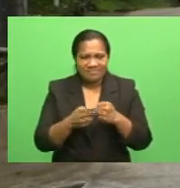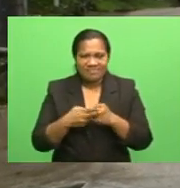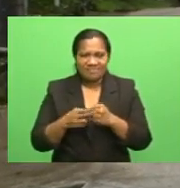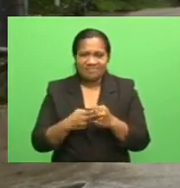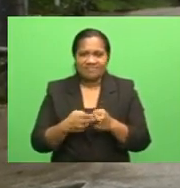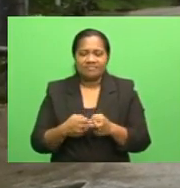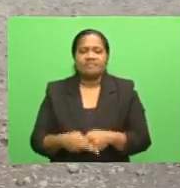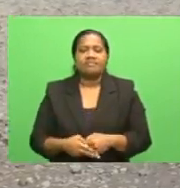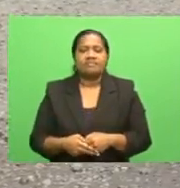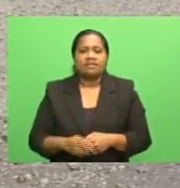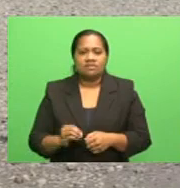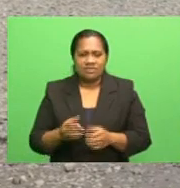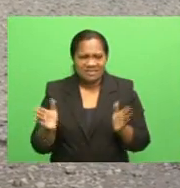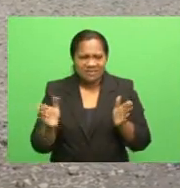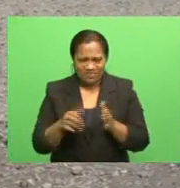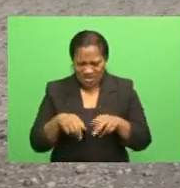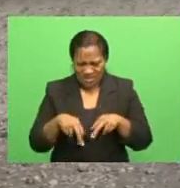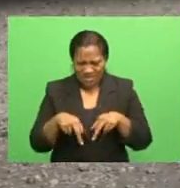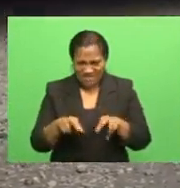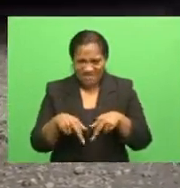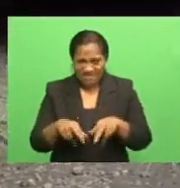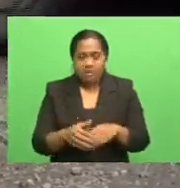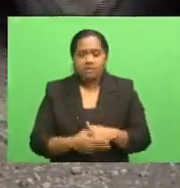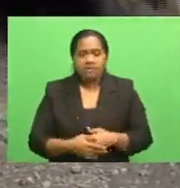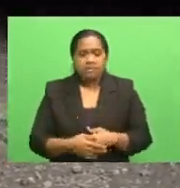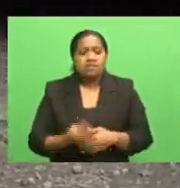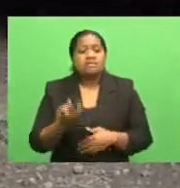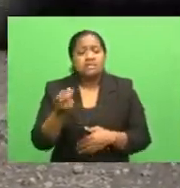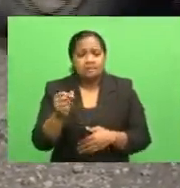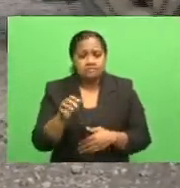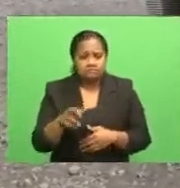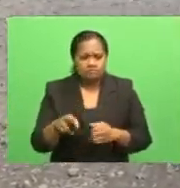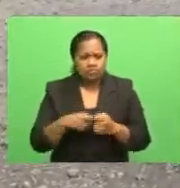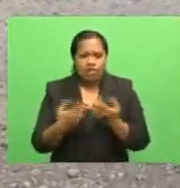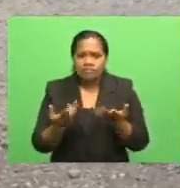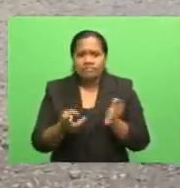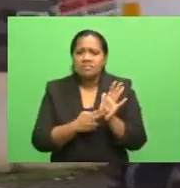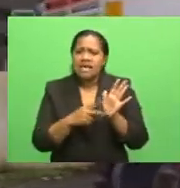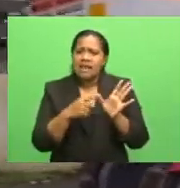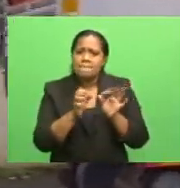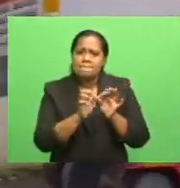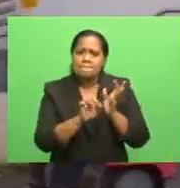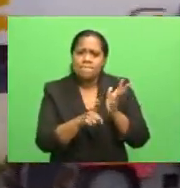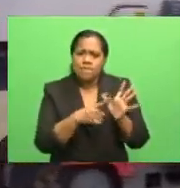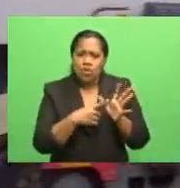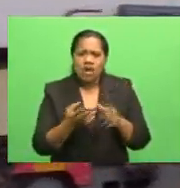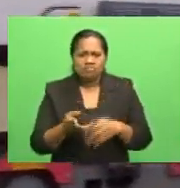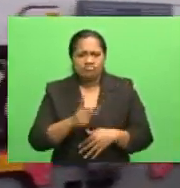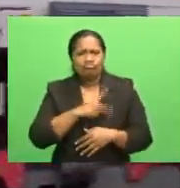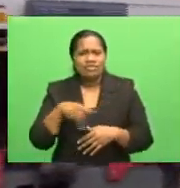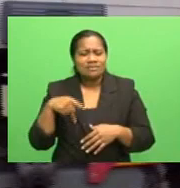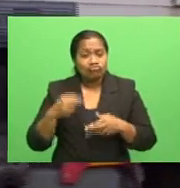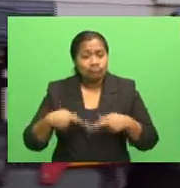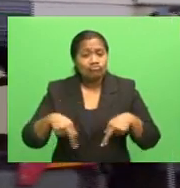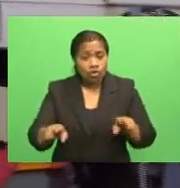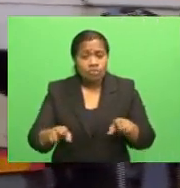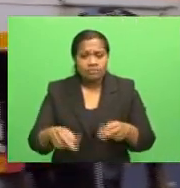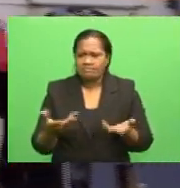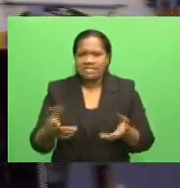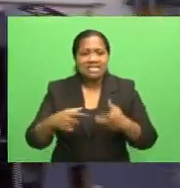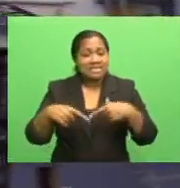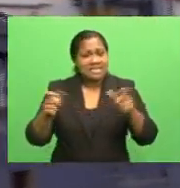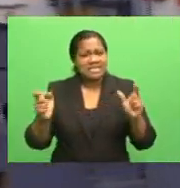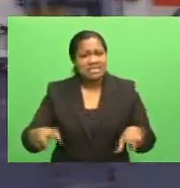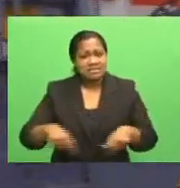save pothole repairs in the future. Some of those roads will be around Nambua, others will be around Prince's Road. In fact, all over the city of